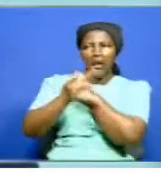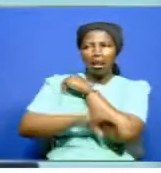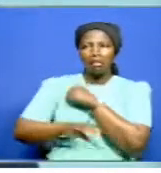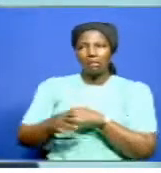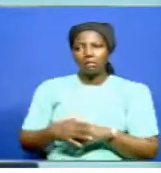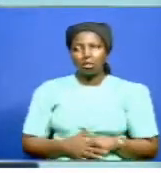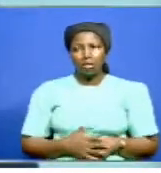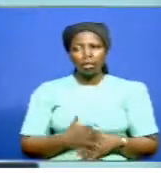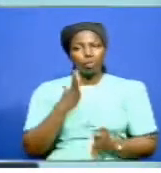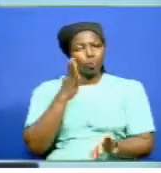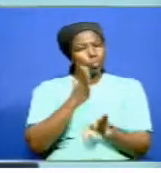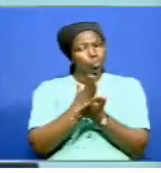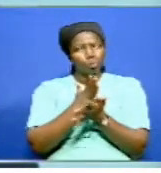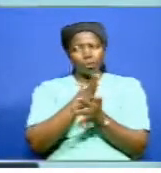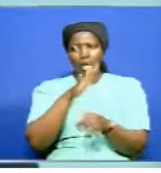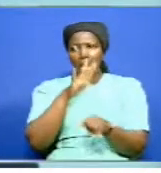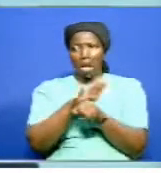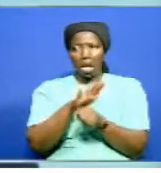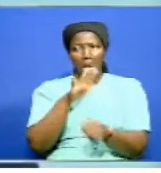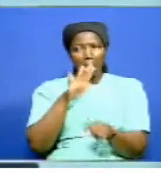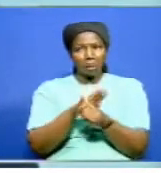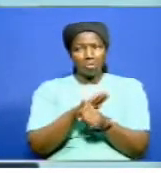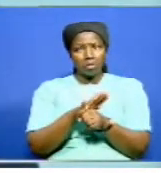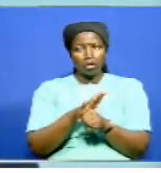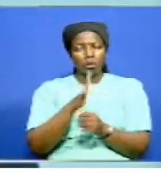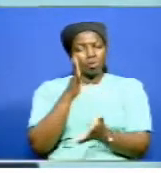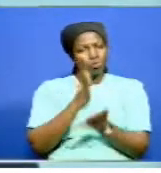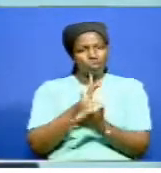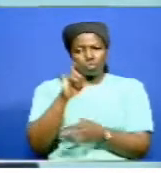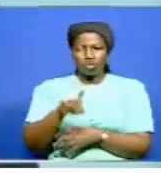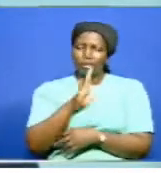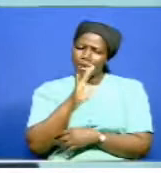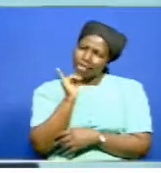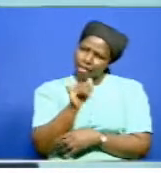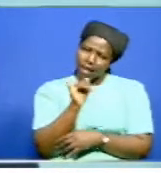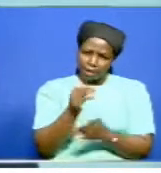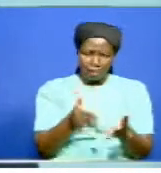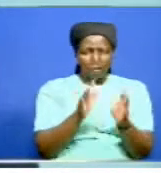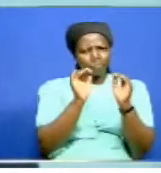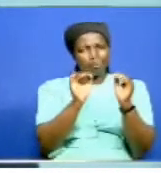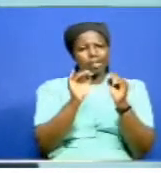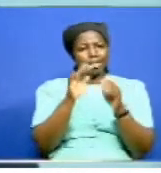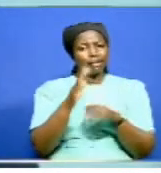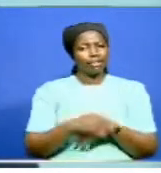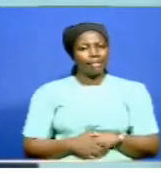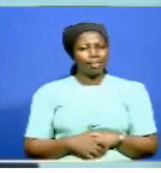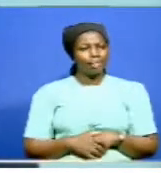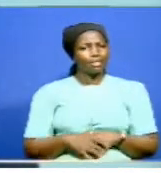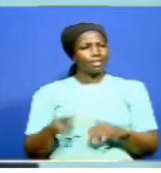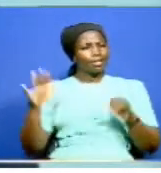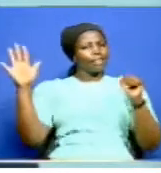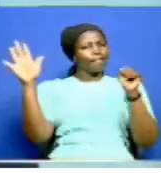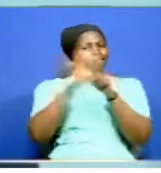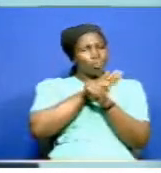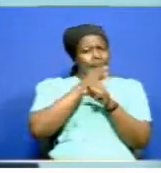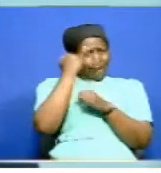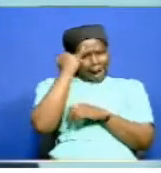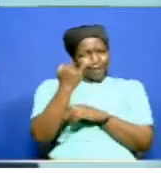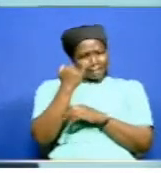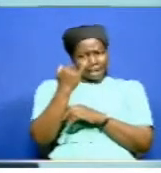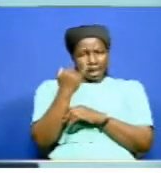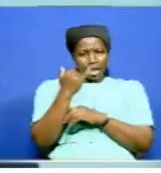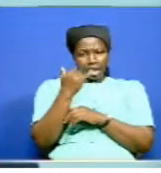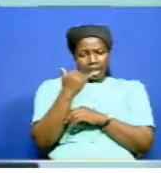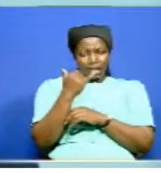it's too much. And it shouldn't be. And the whole purpose, or the whole idea behind that is because